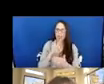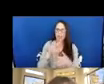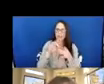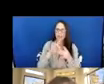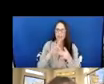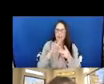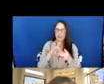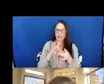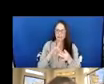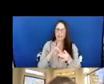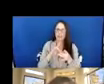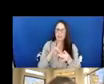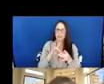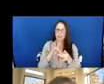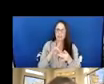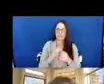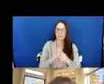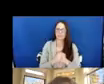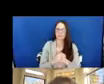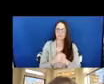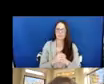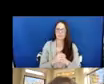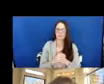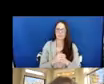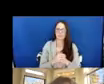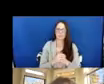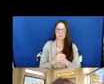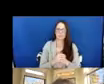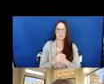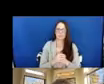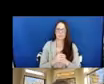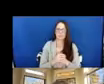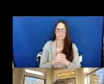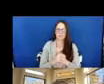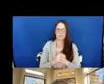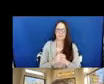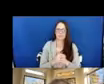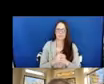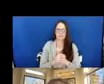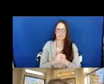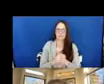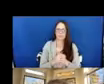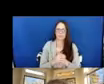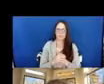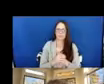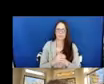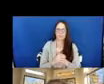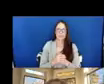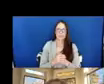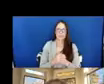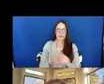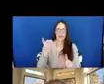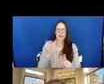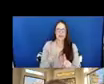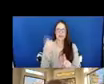Um, and, um, it's, uh, it's something that, uh, in the U.S. has